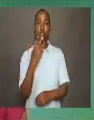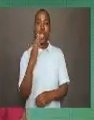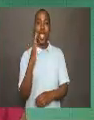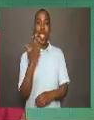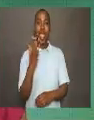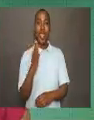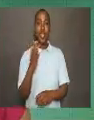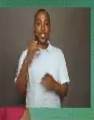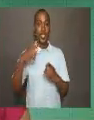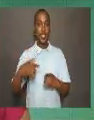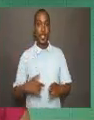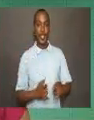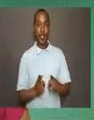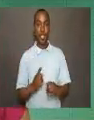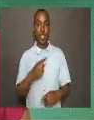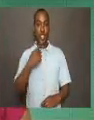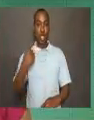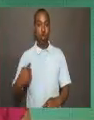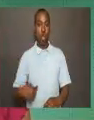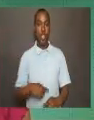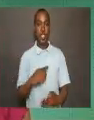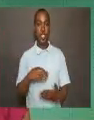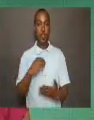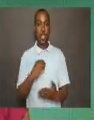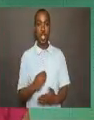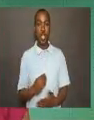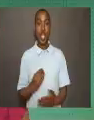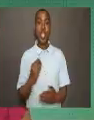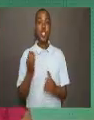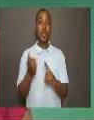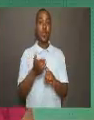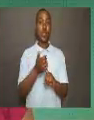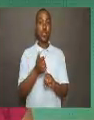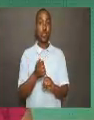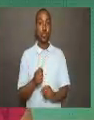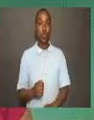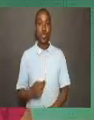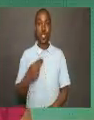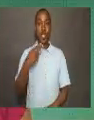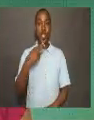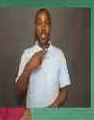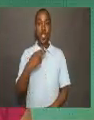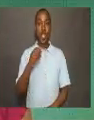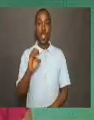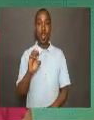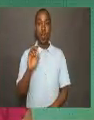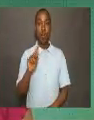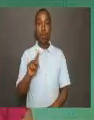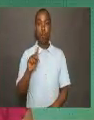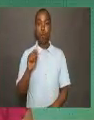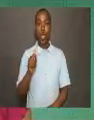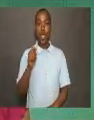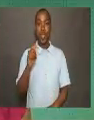of systemic circulation, which include hepatic portal